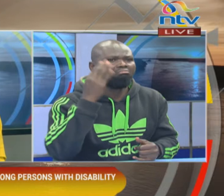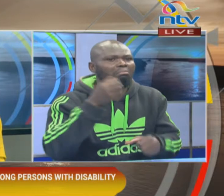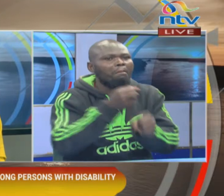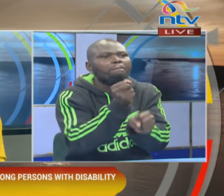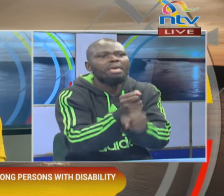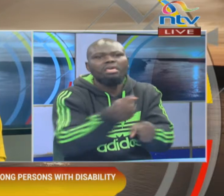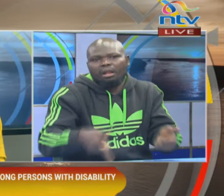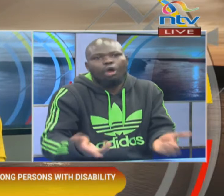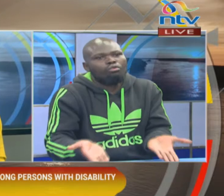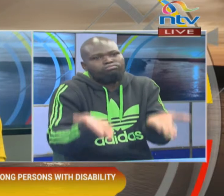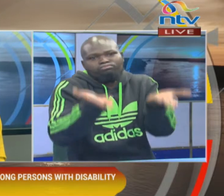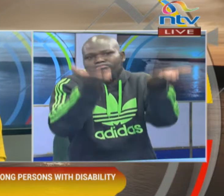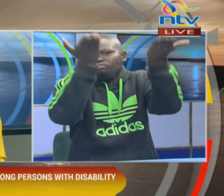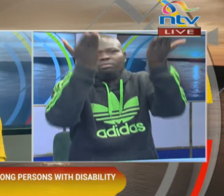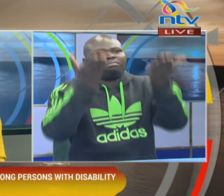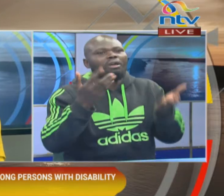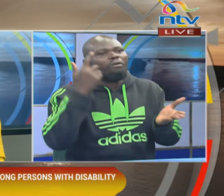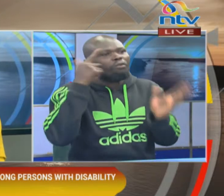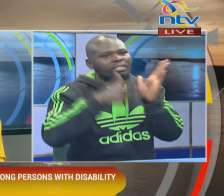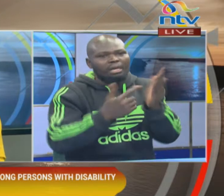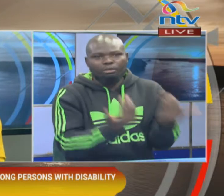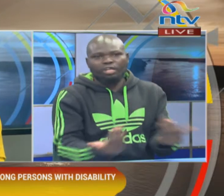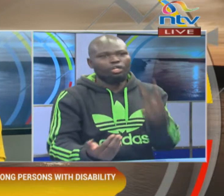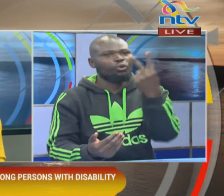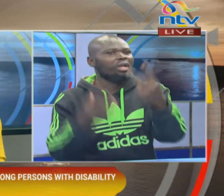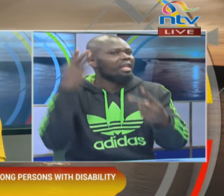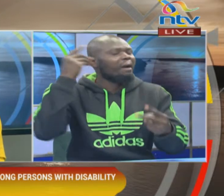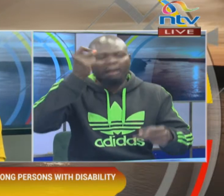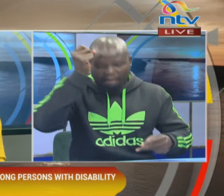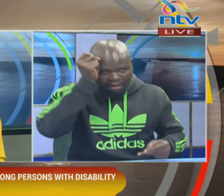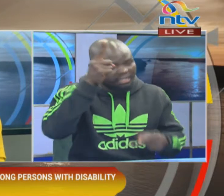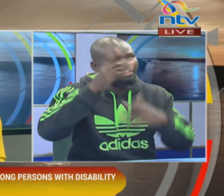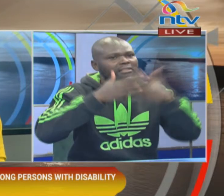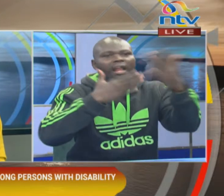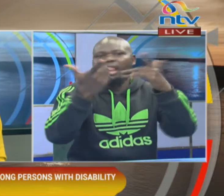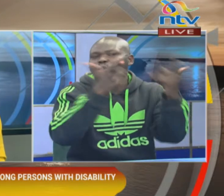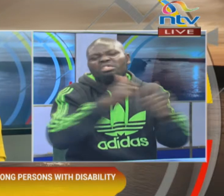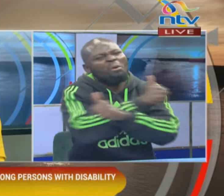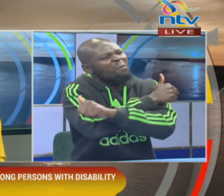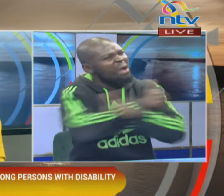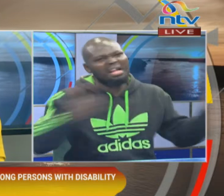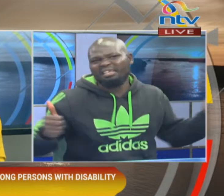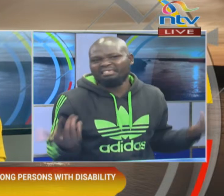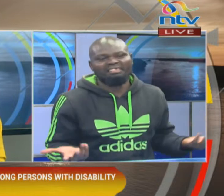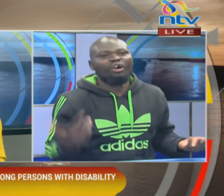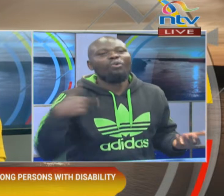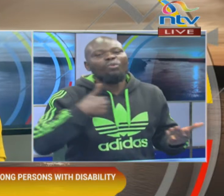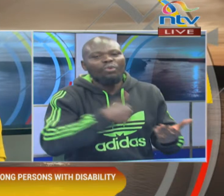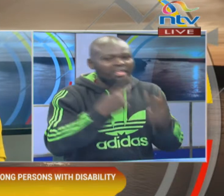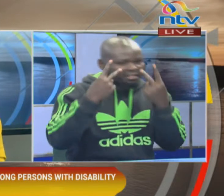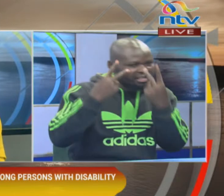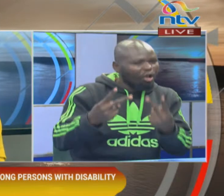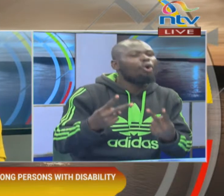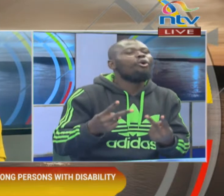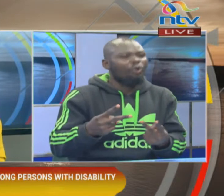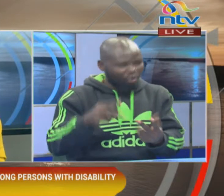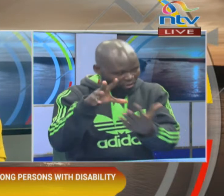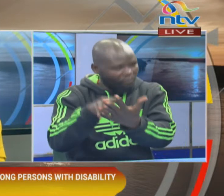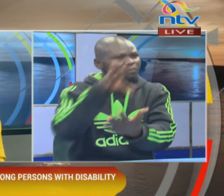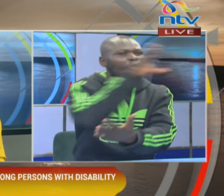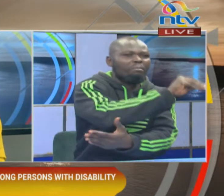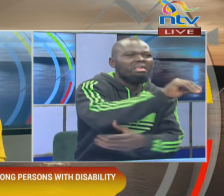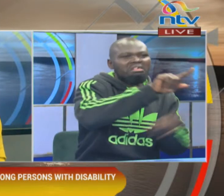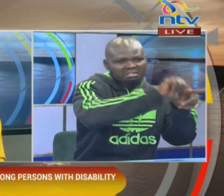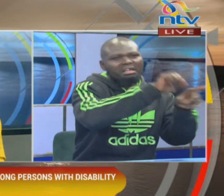But now things are improving now, because also my children, when they grow up,